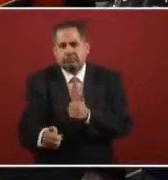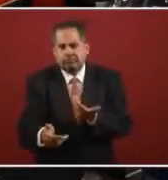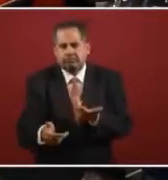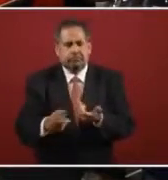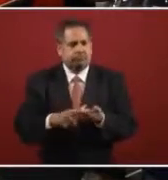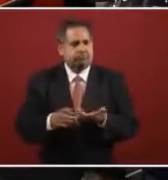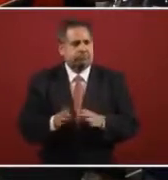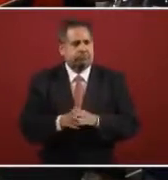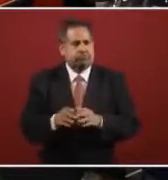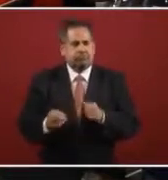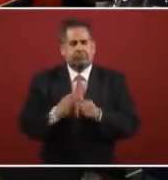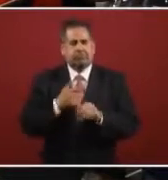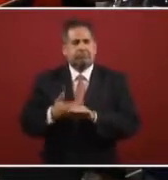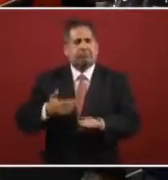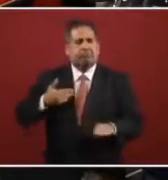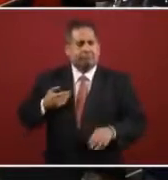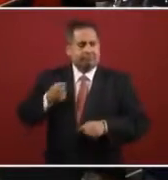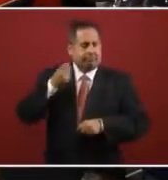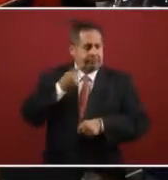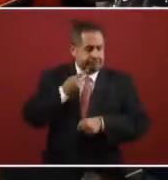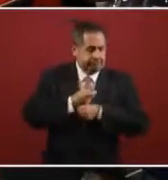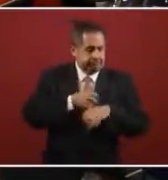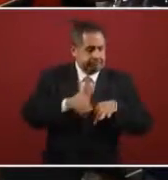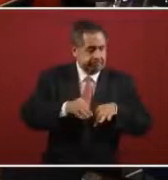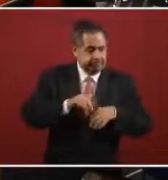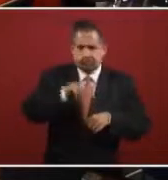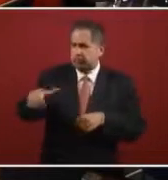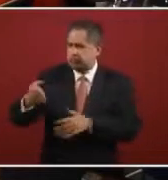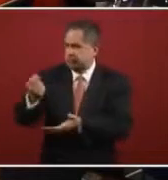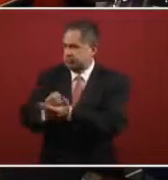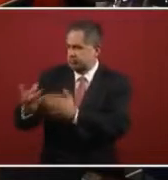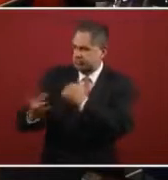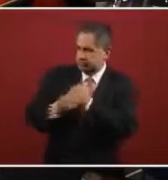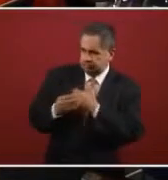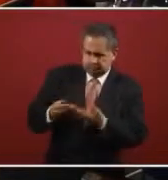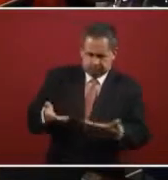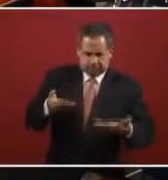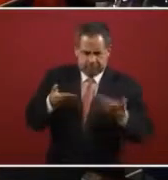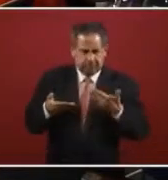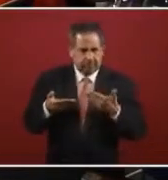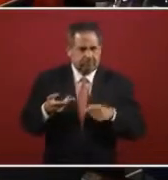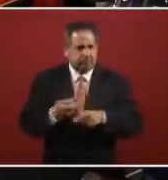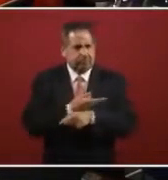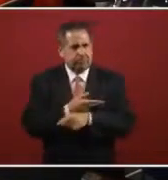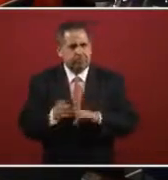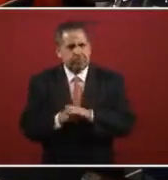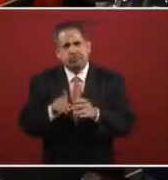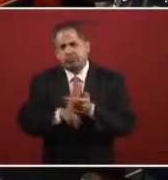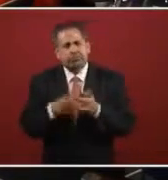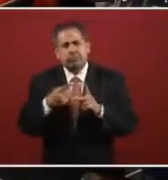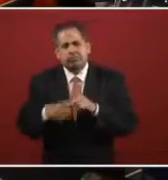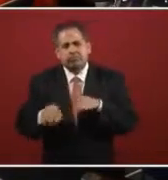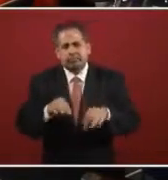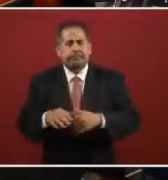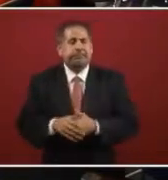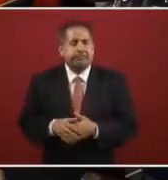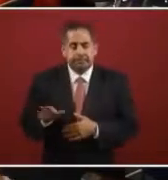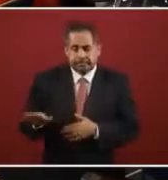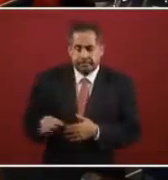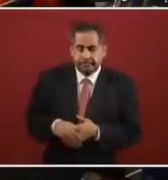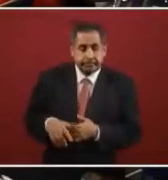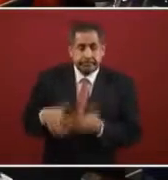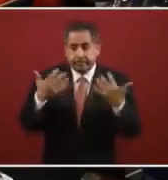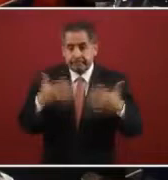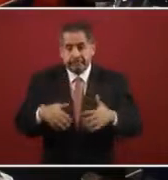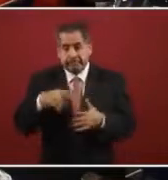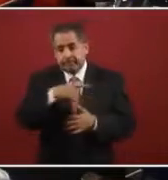1st. entre, la aprobación de la evaluación de So la isn't mía there a y discrepancy cómo between comienzan when estas empresas a you're trabajar starting con el Las before empresas you have the tienen que